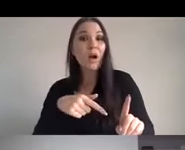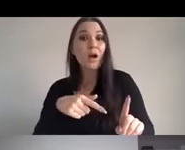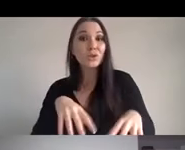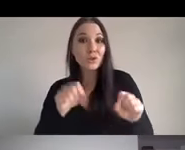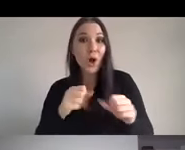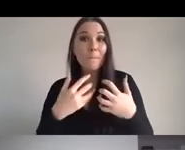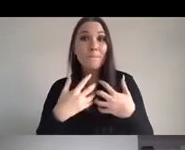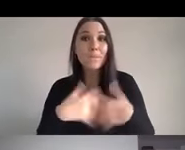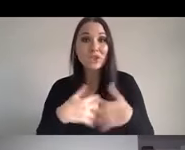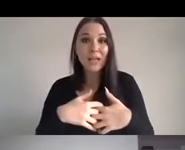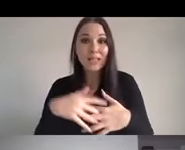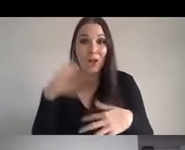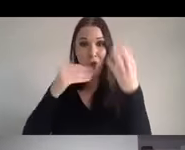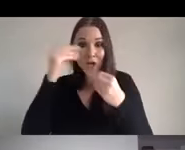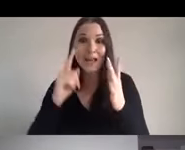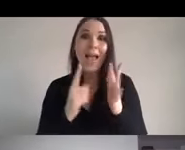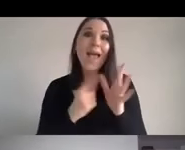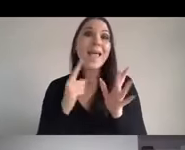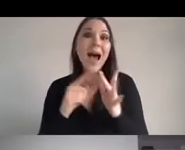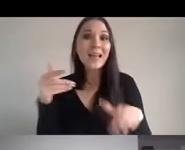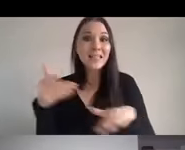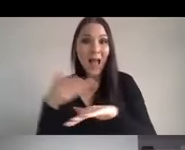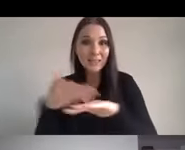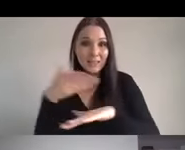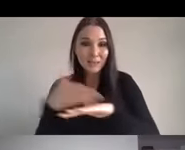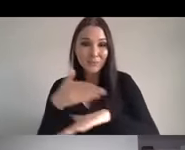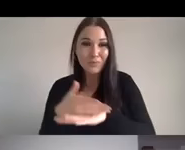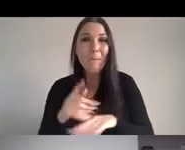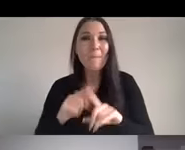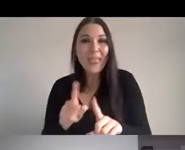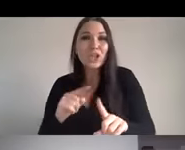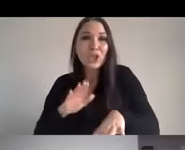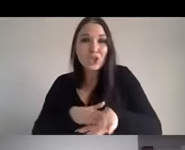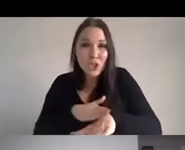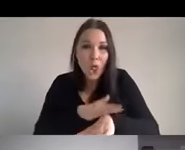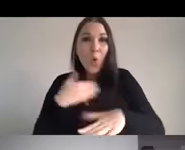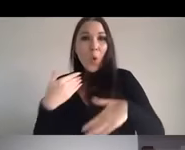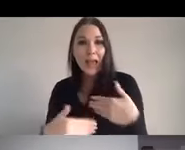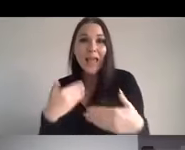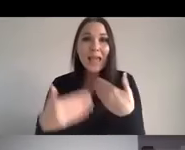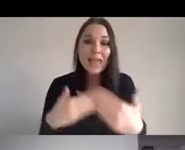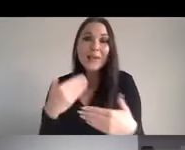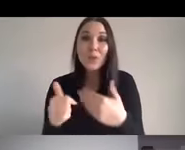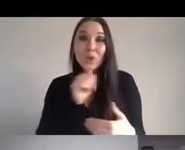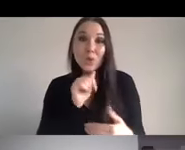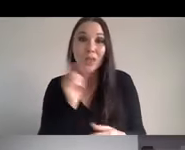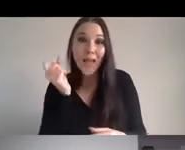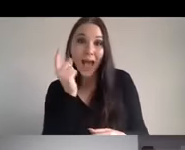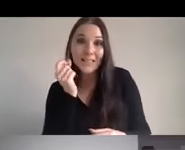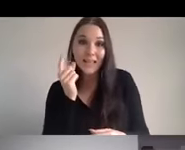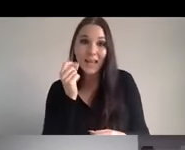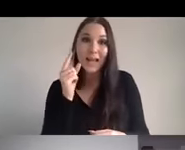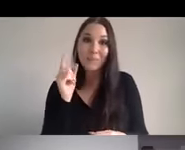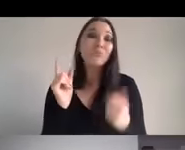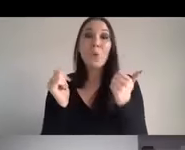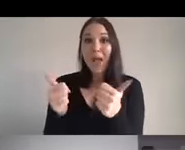learning AI task. But we slowly try to get them used to this idea of, okay, fine, you have to